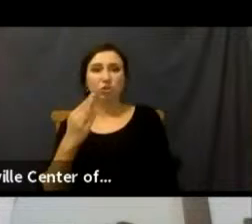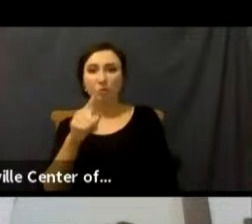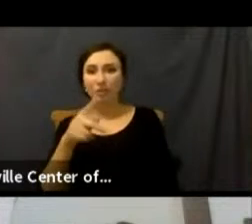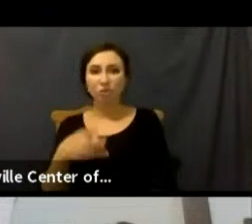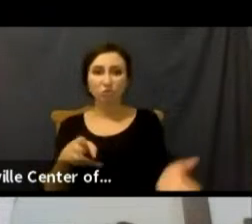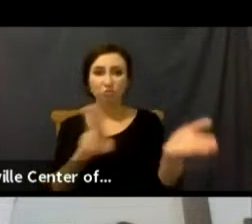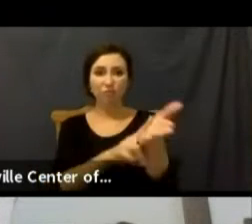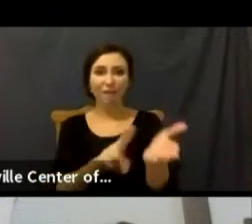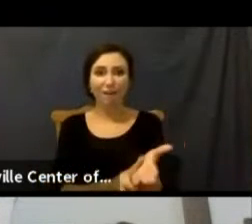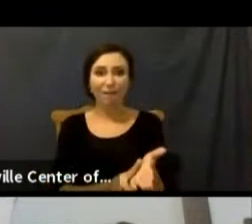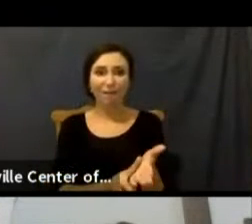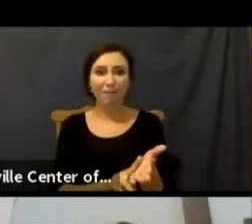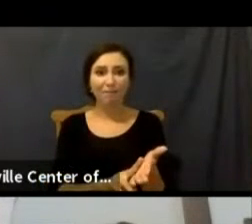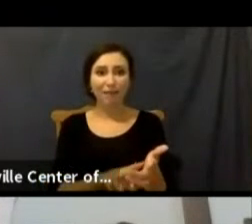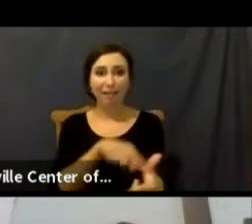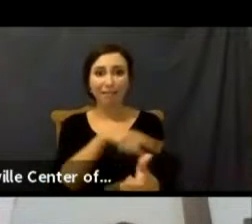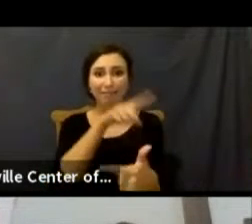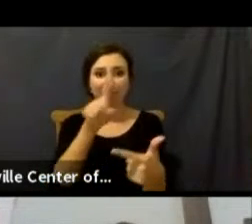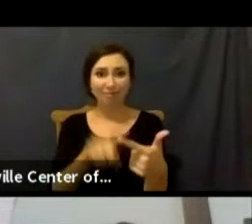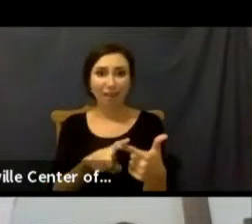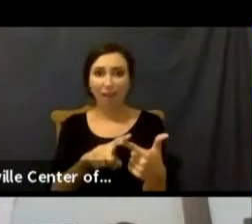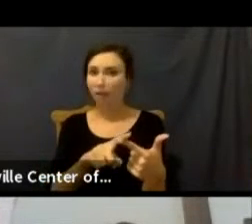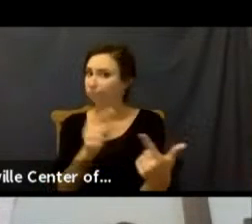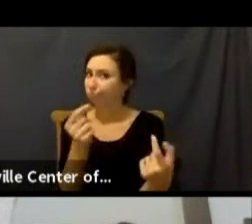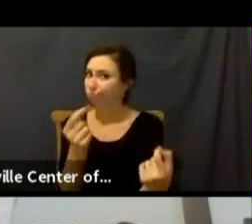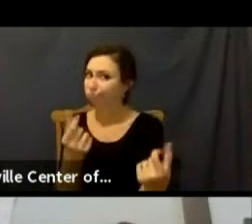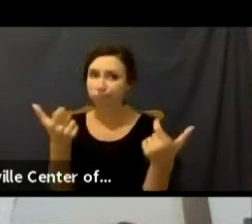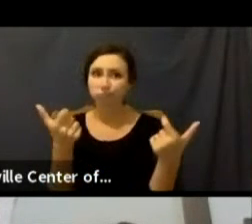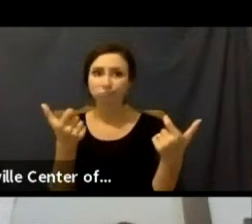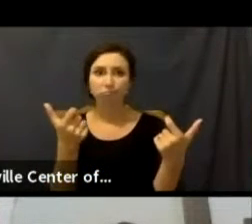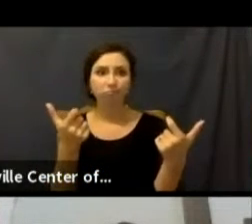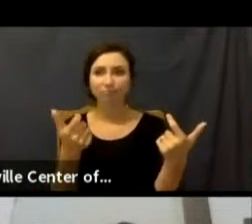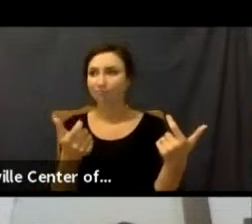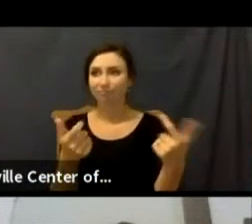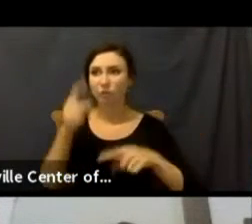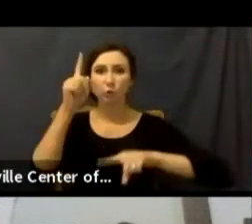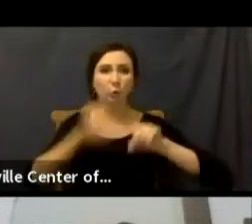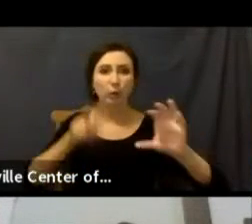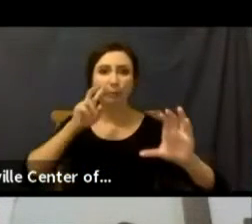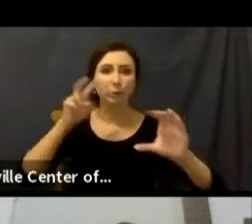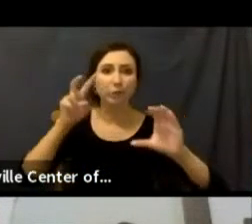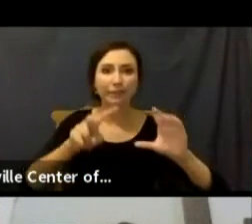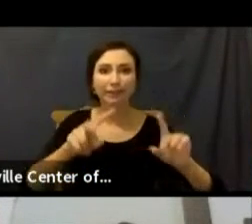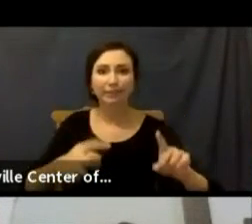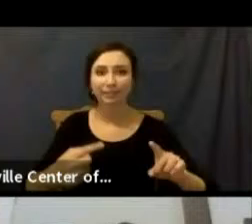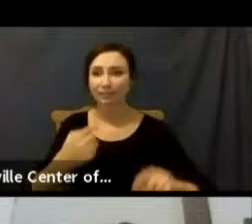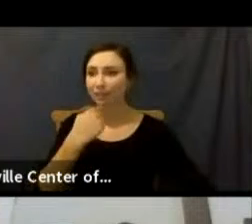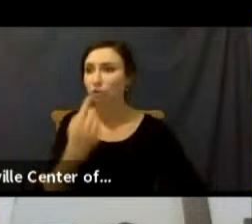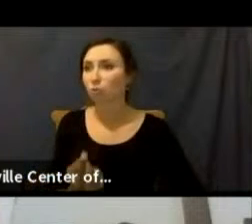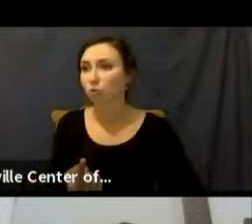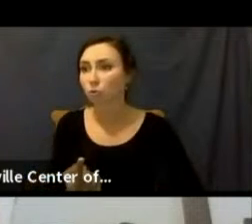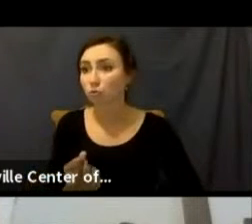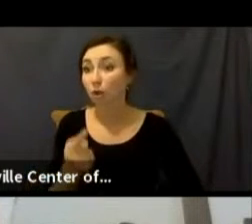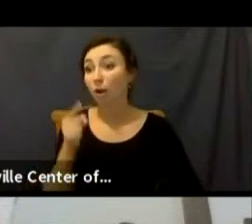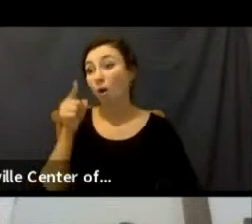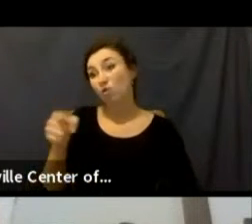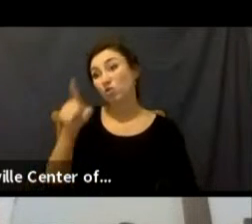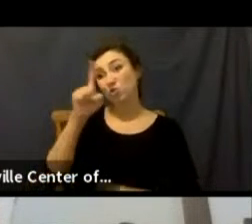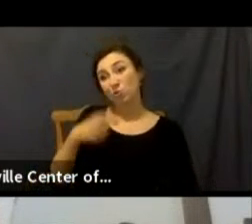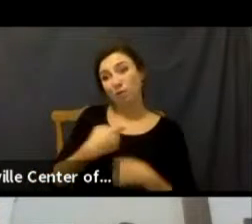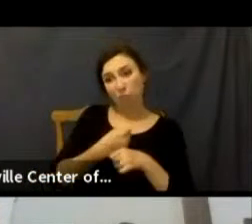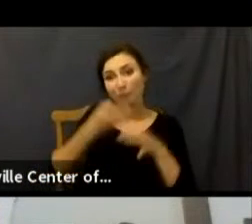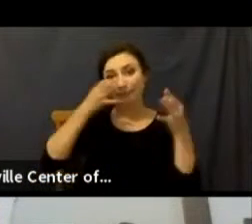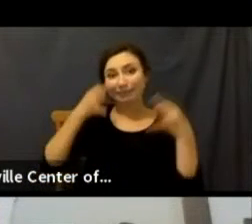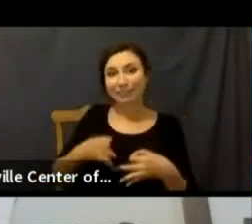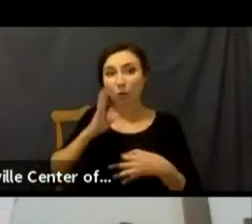and then on the turn of a dime, totally unanticipated, you were told, you're going to have to make decisions